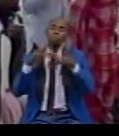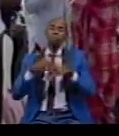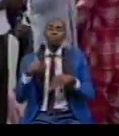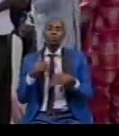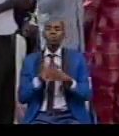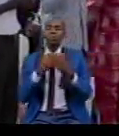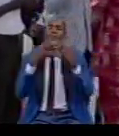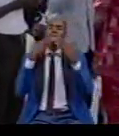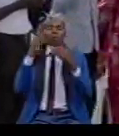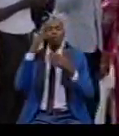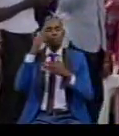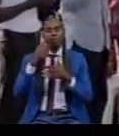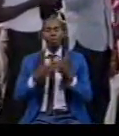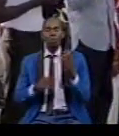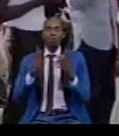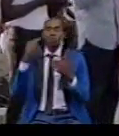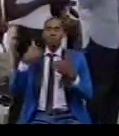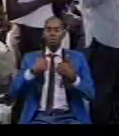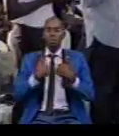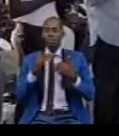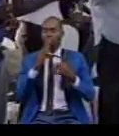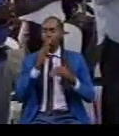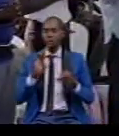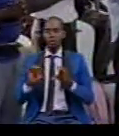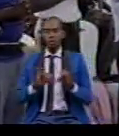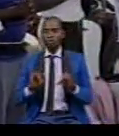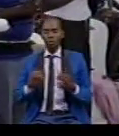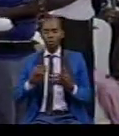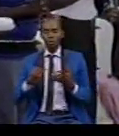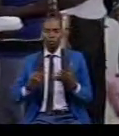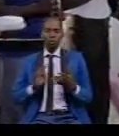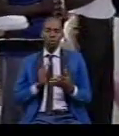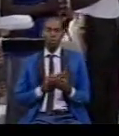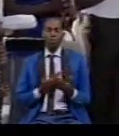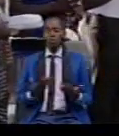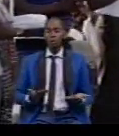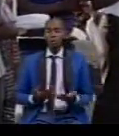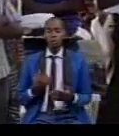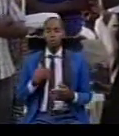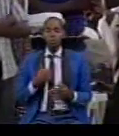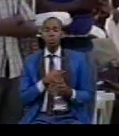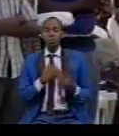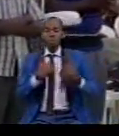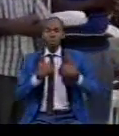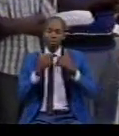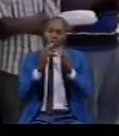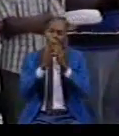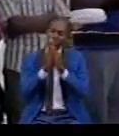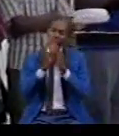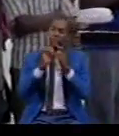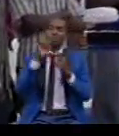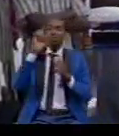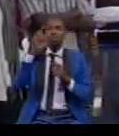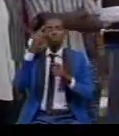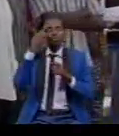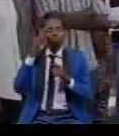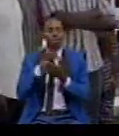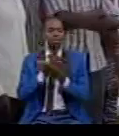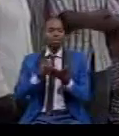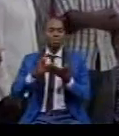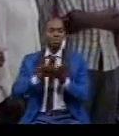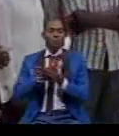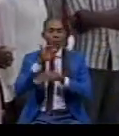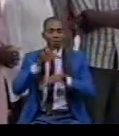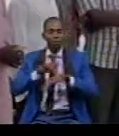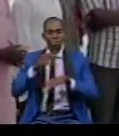doing. That boisterous temper, angry temper, violent temper,